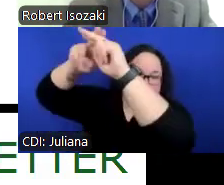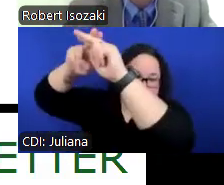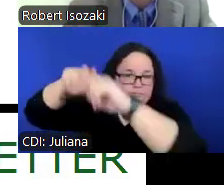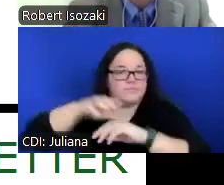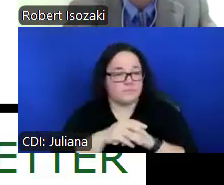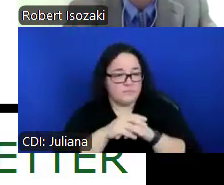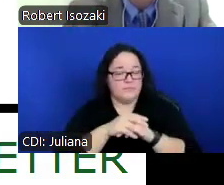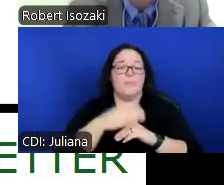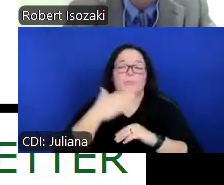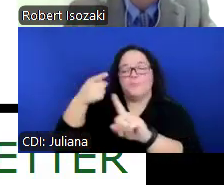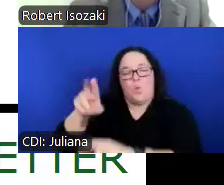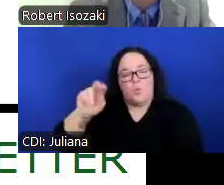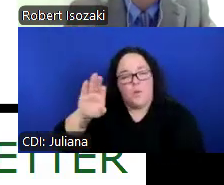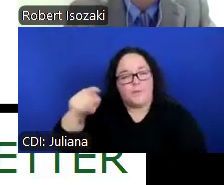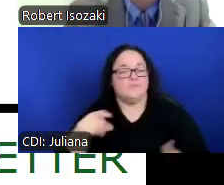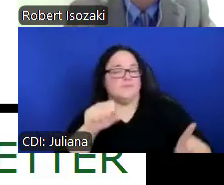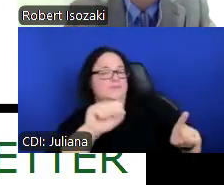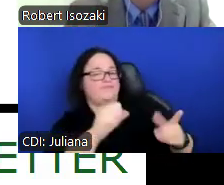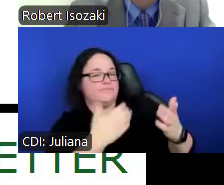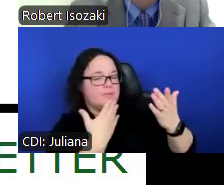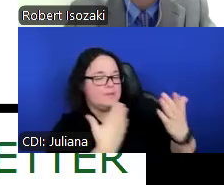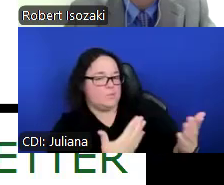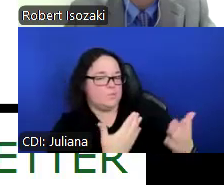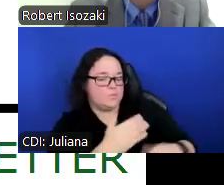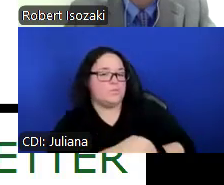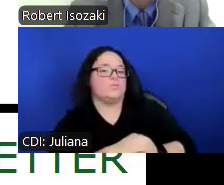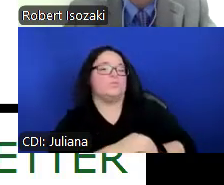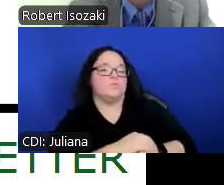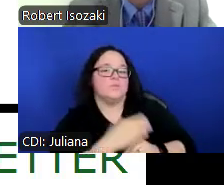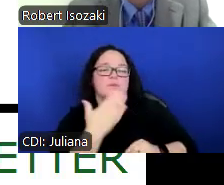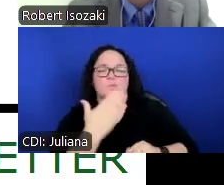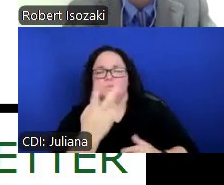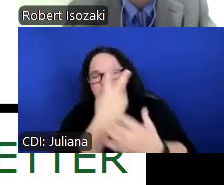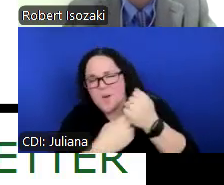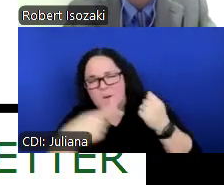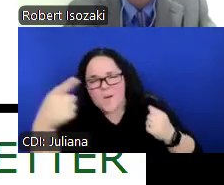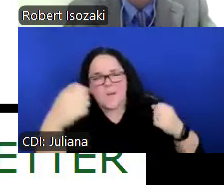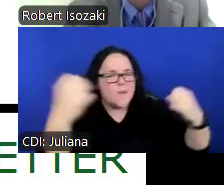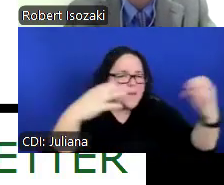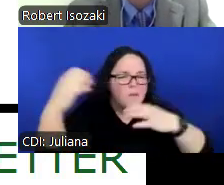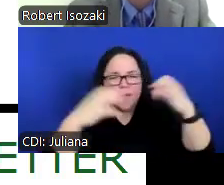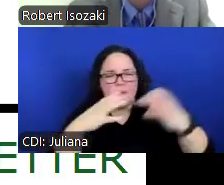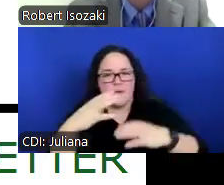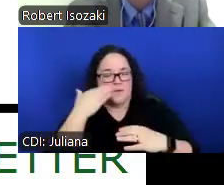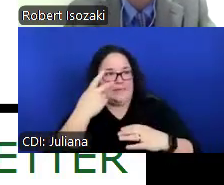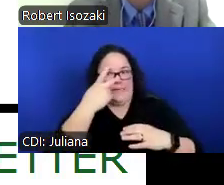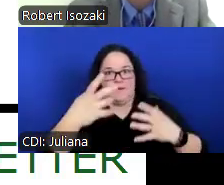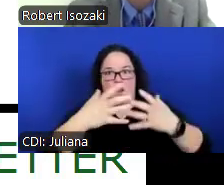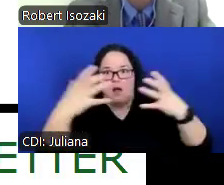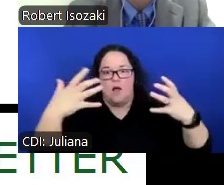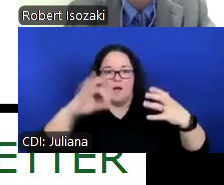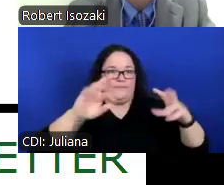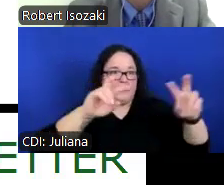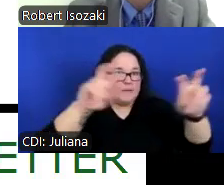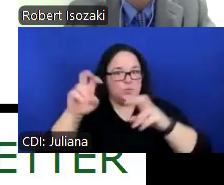issues, especially around rebuilding, and I really appreciate that clarity. All right, folks, it's a last